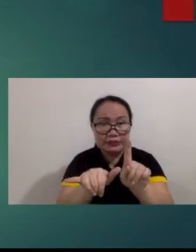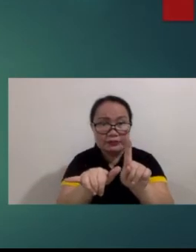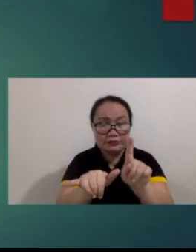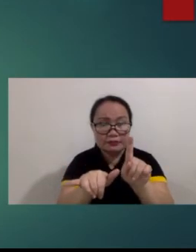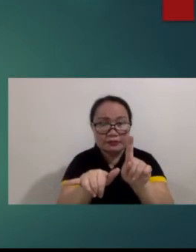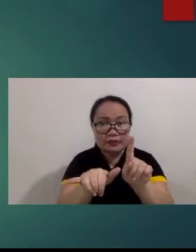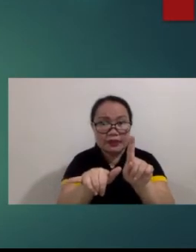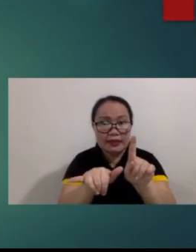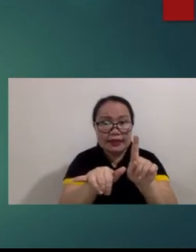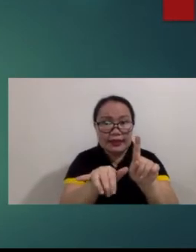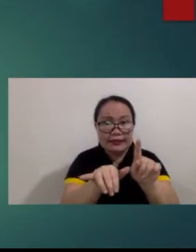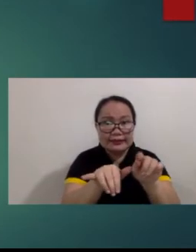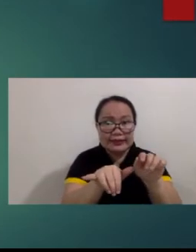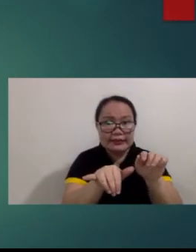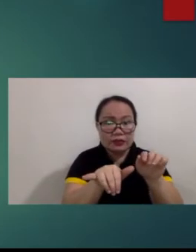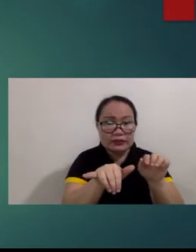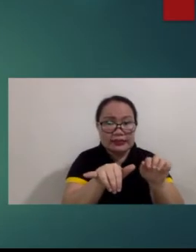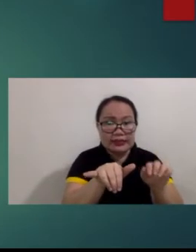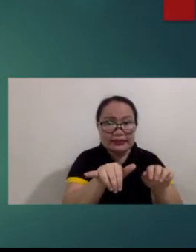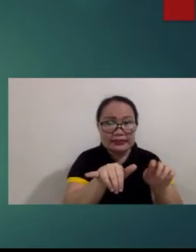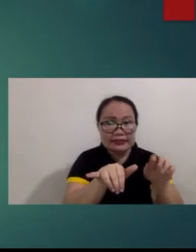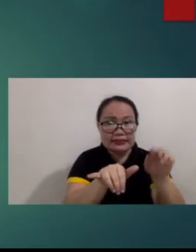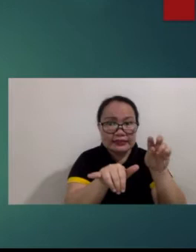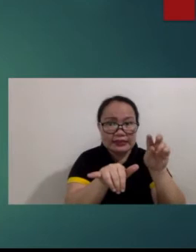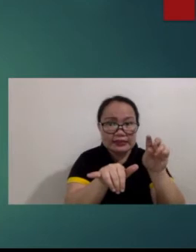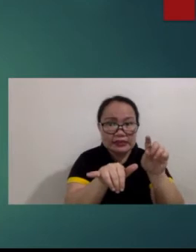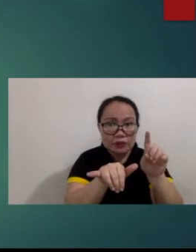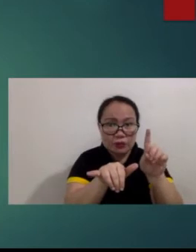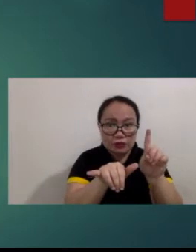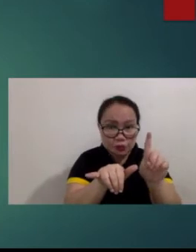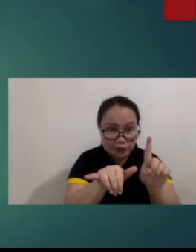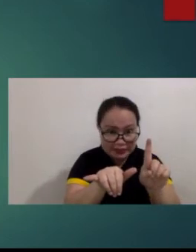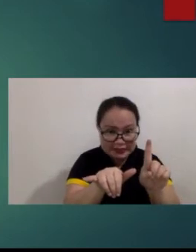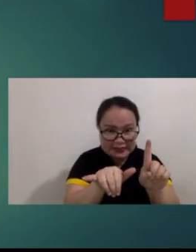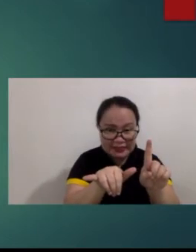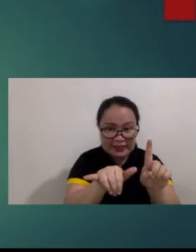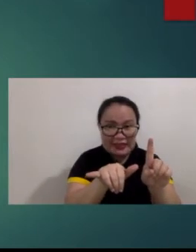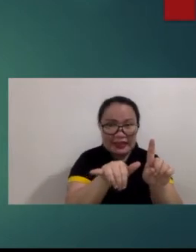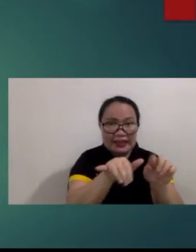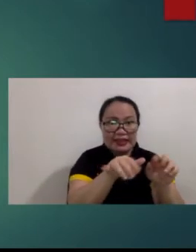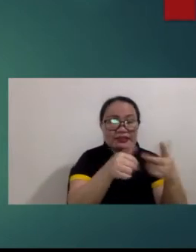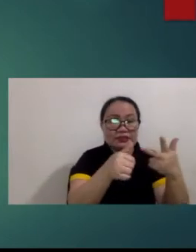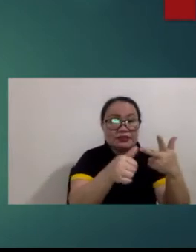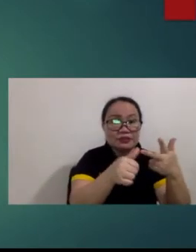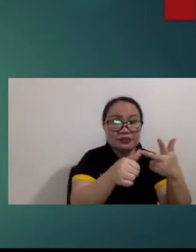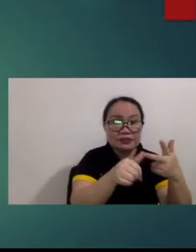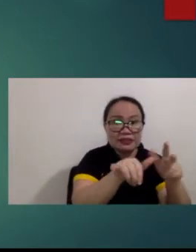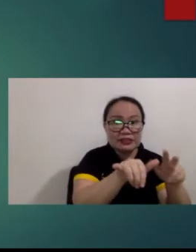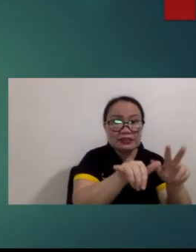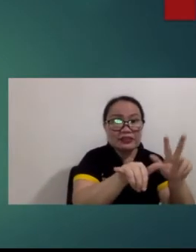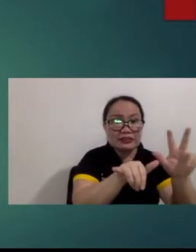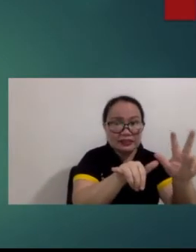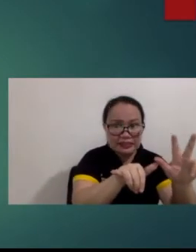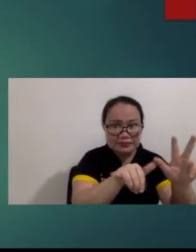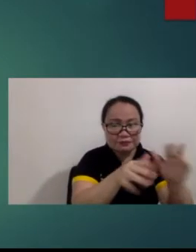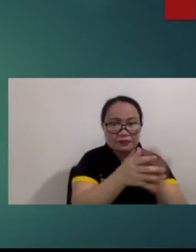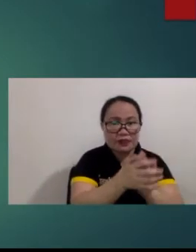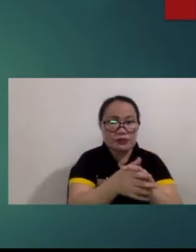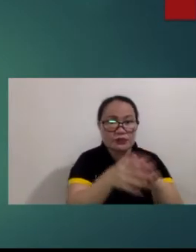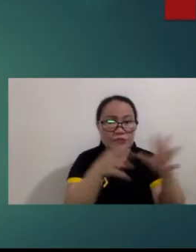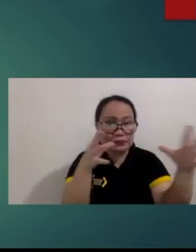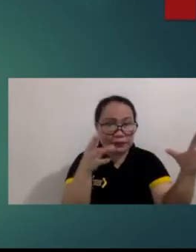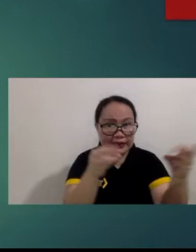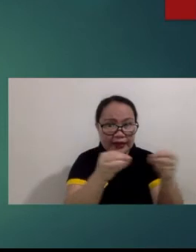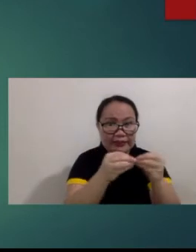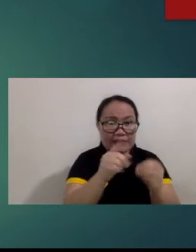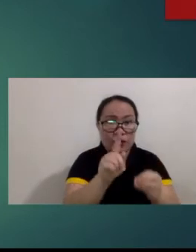exponent, and then on the second, it has also 1, and then on the third, 3.